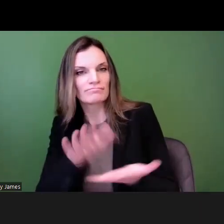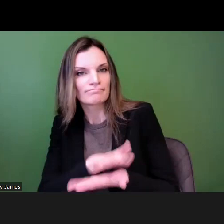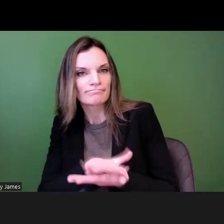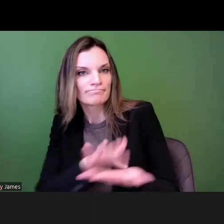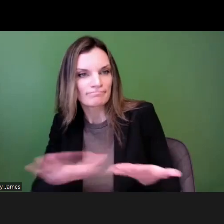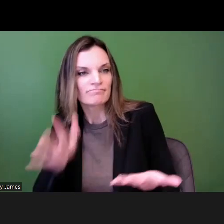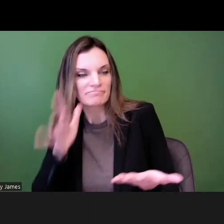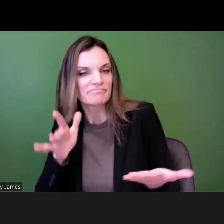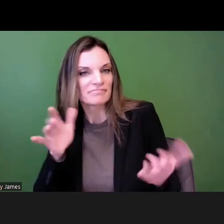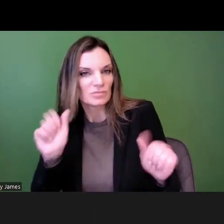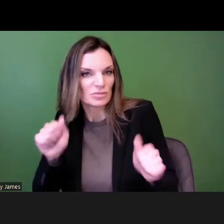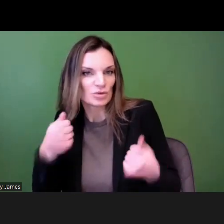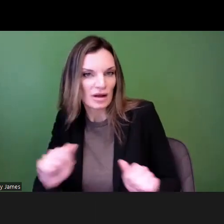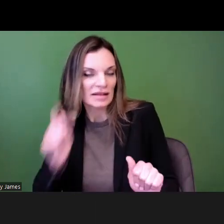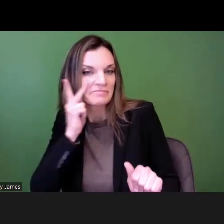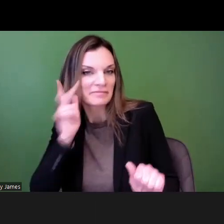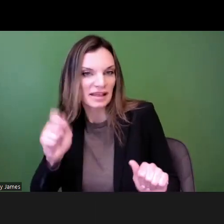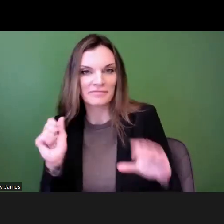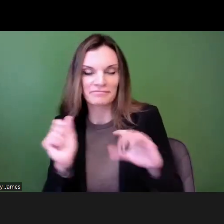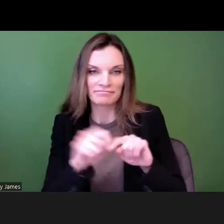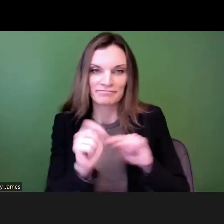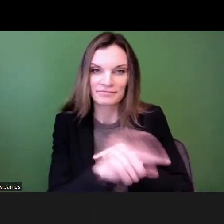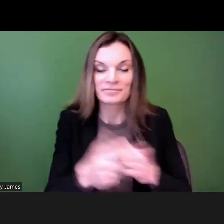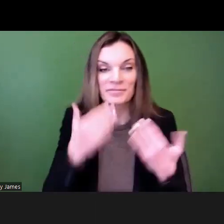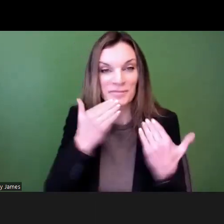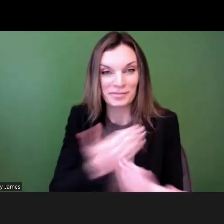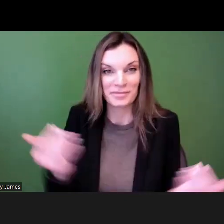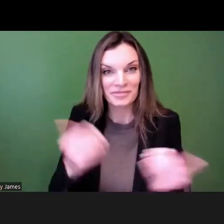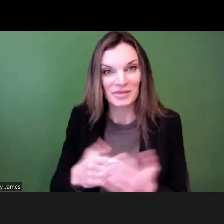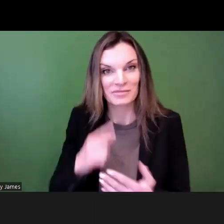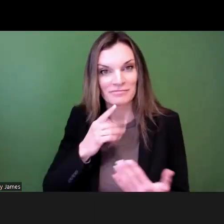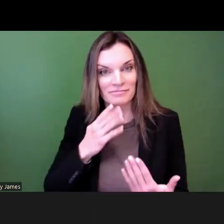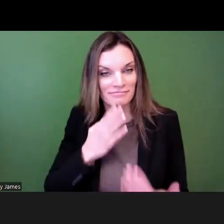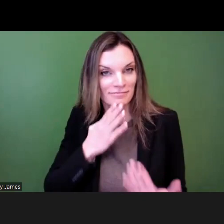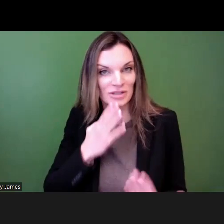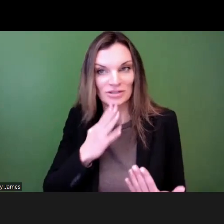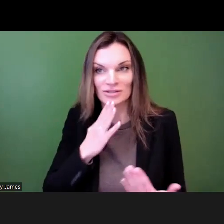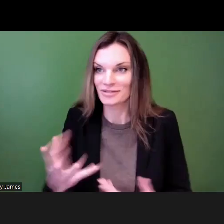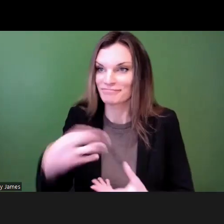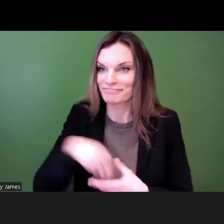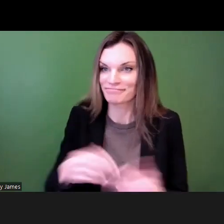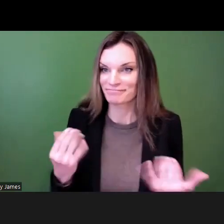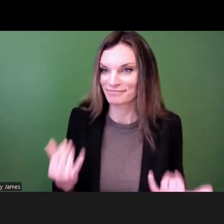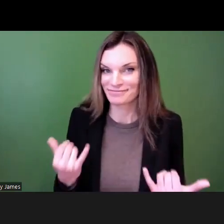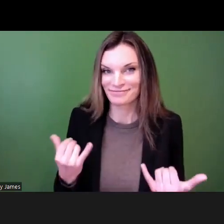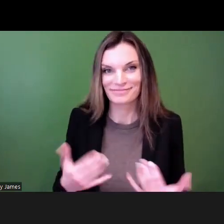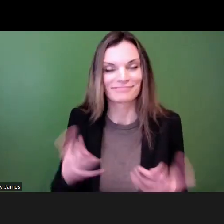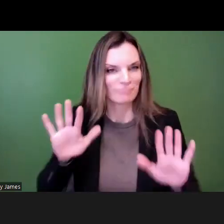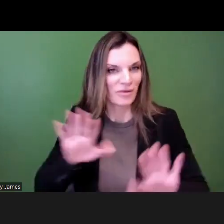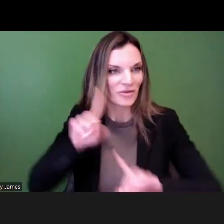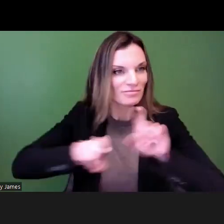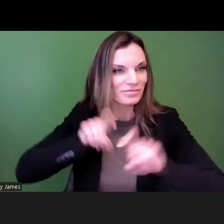Okay, thanks again. And we appreciate everyone's participation and the great questions.